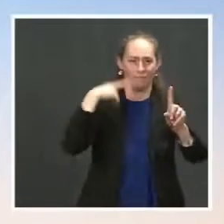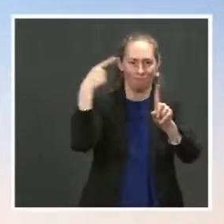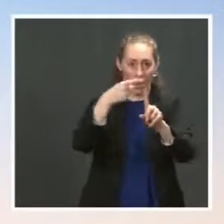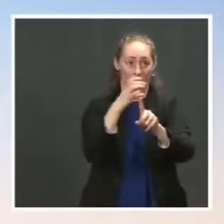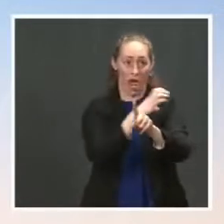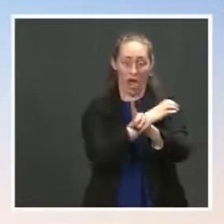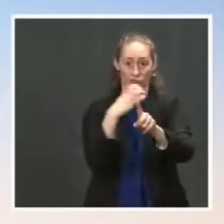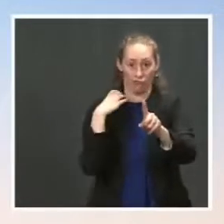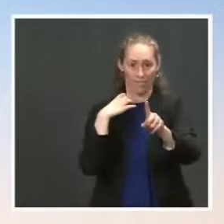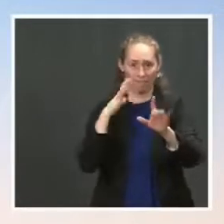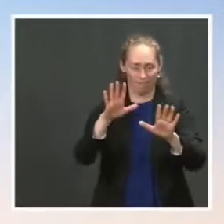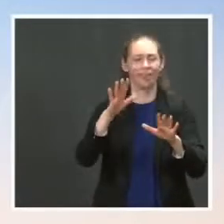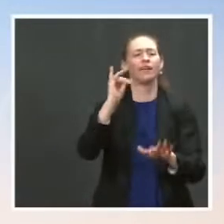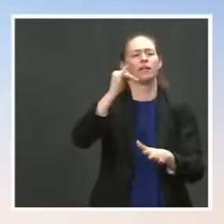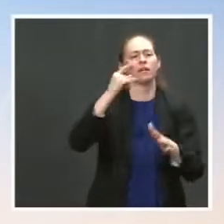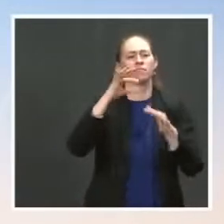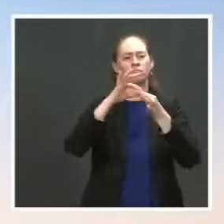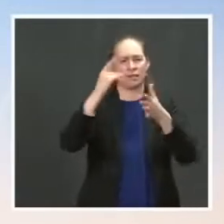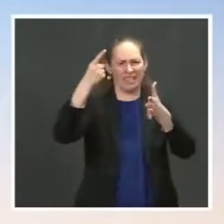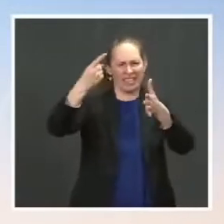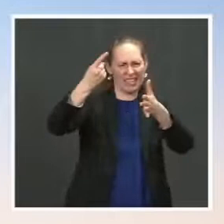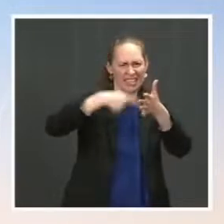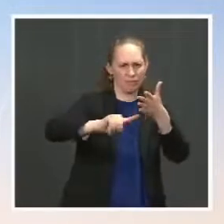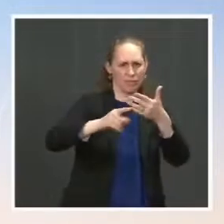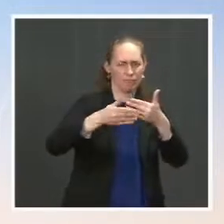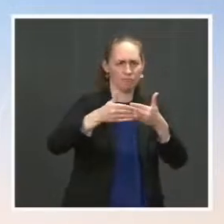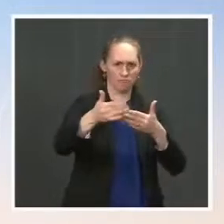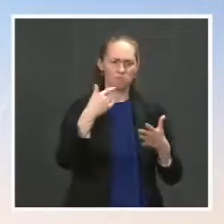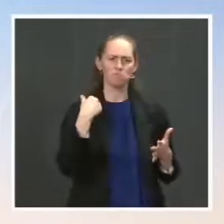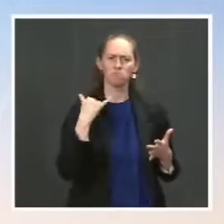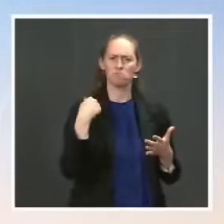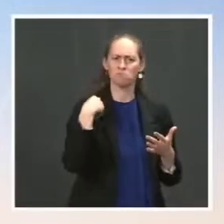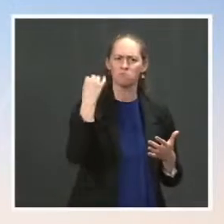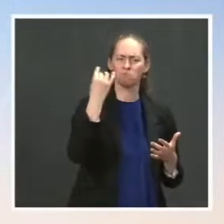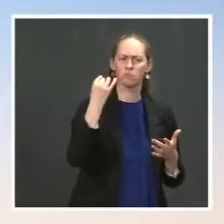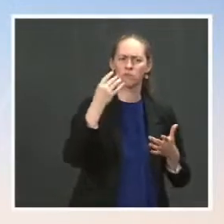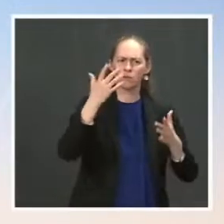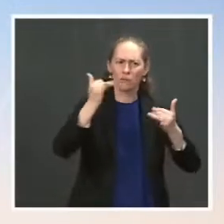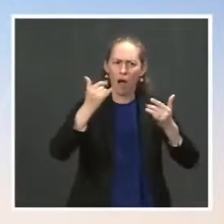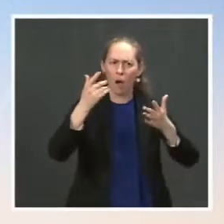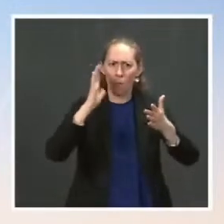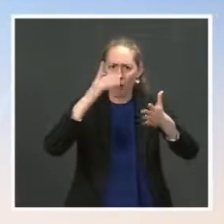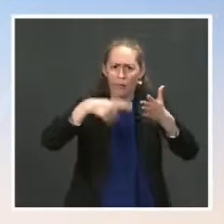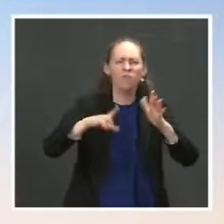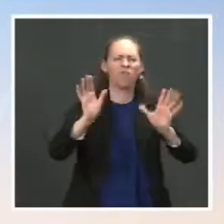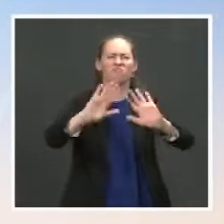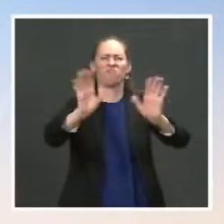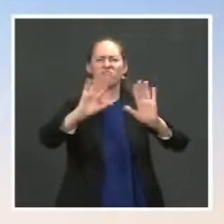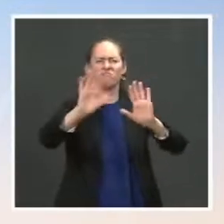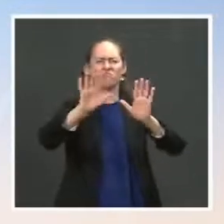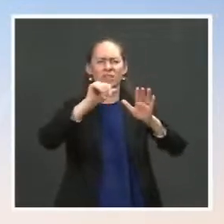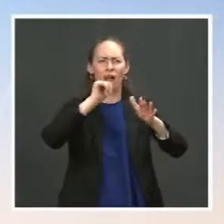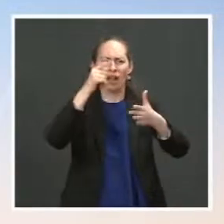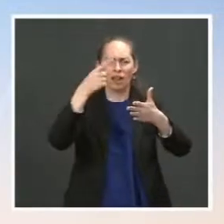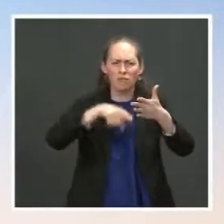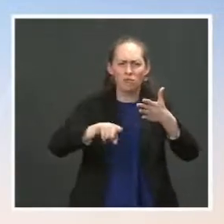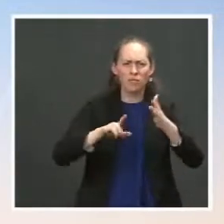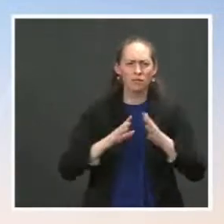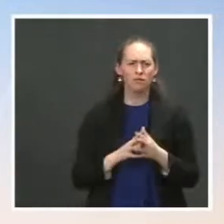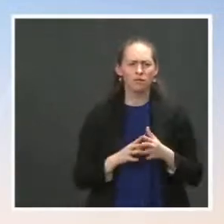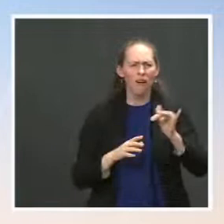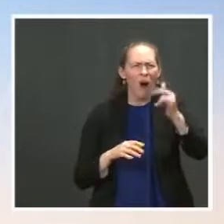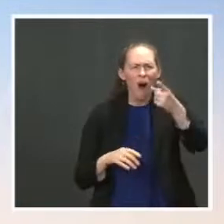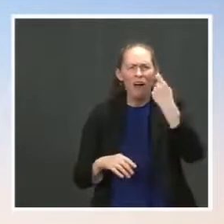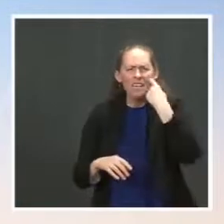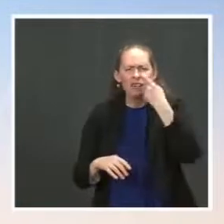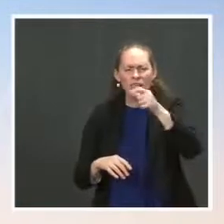I know. Didn't seem to have that included in there for next week. It will not be next week. It will not be next week. So do you have any better? I think you said yesterday or the day before